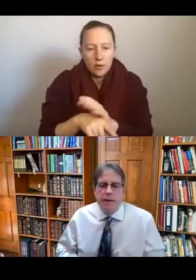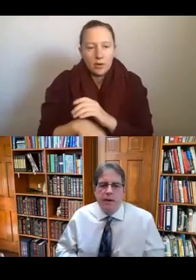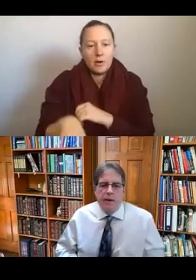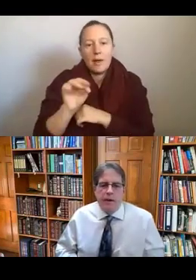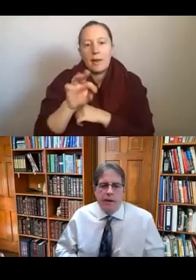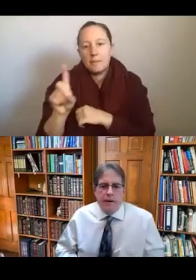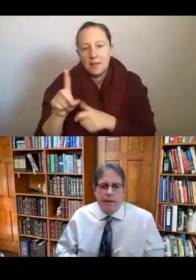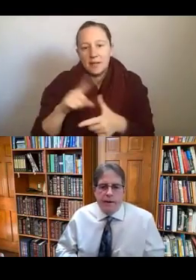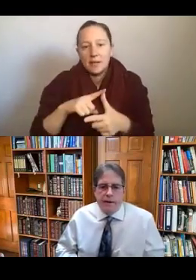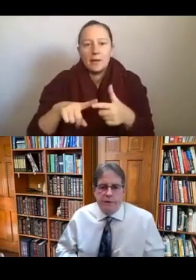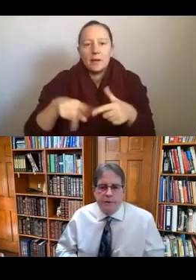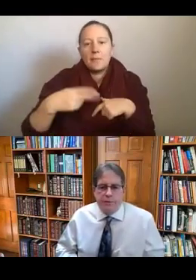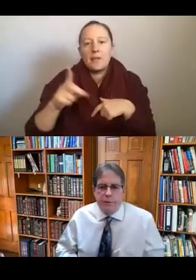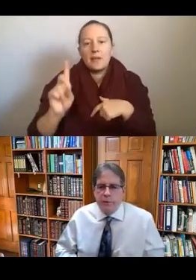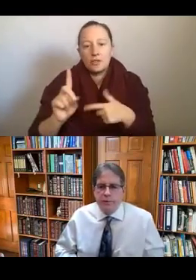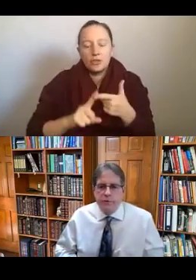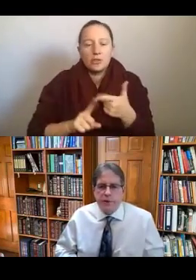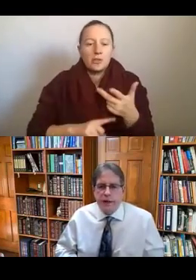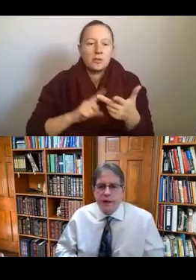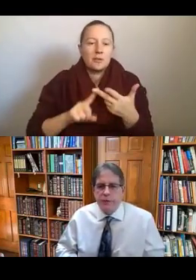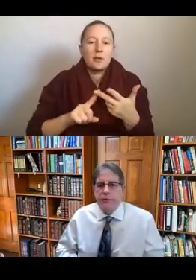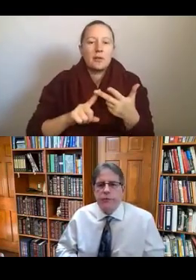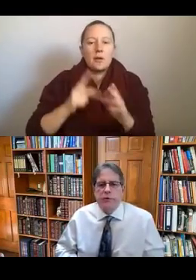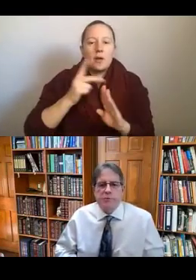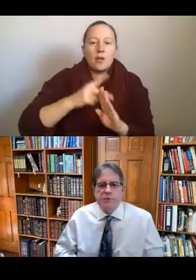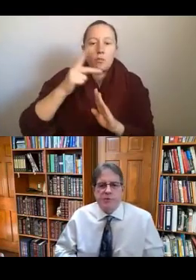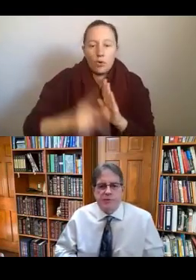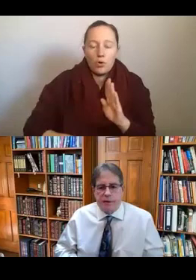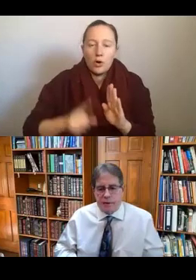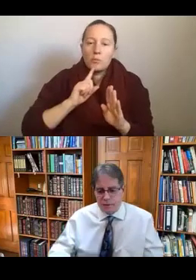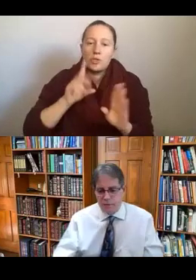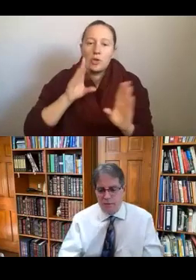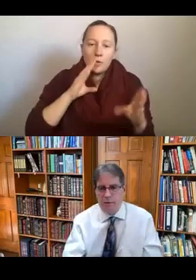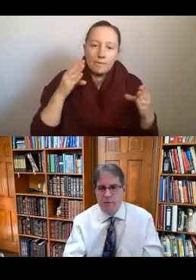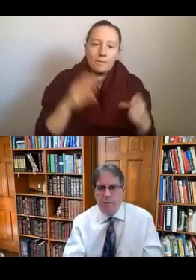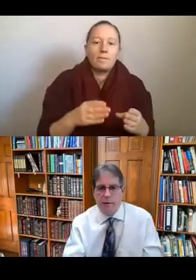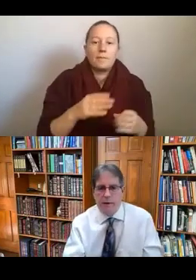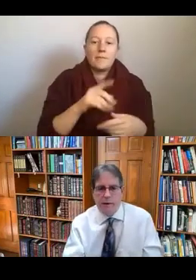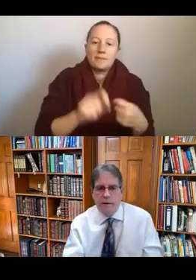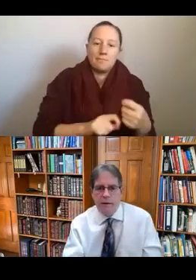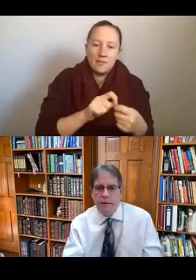MDs, and the programs are tailored towards specific